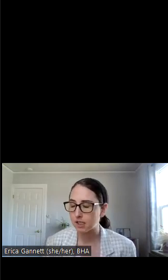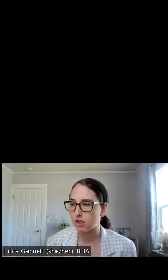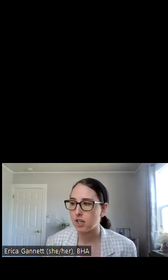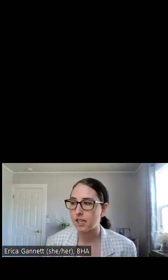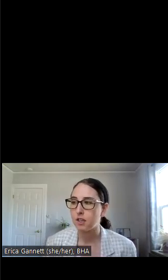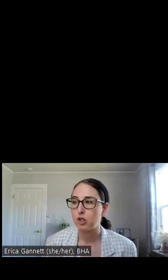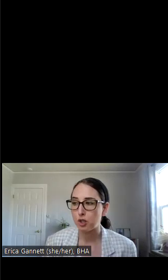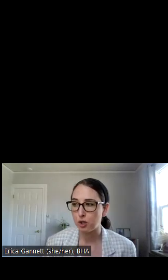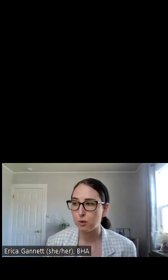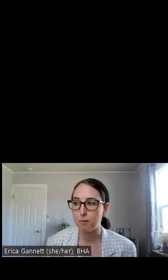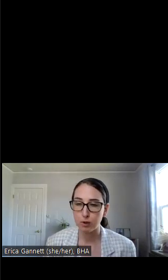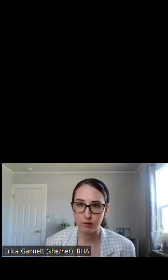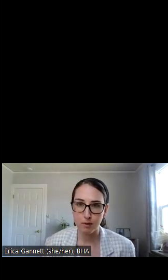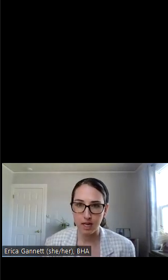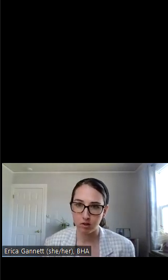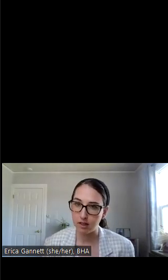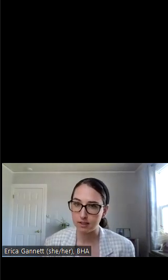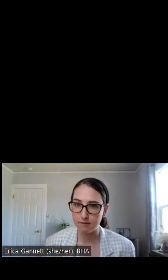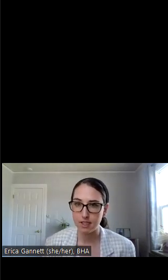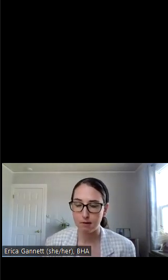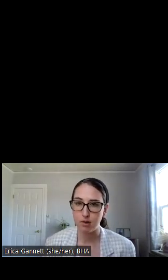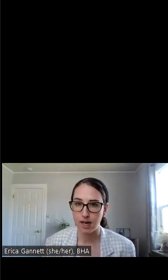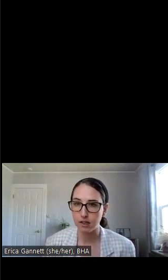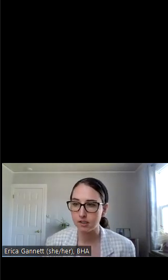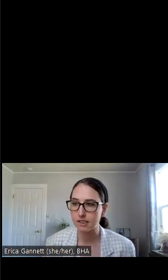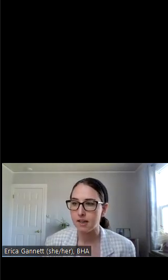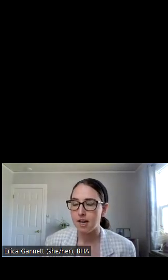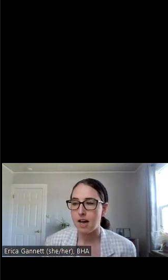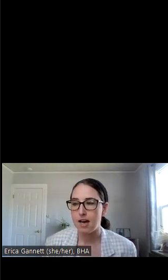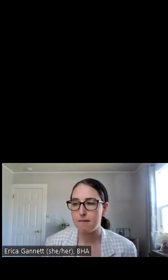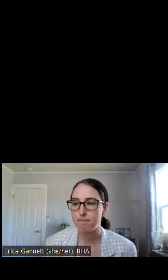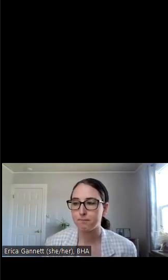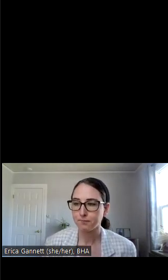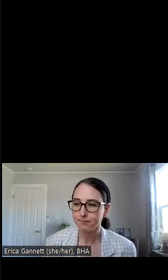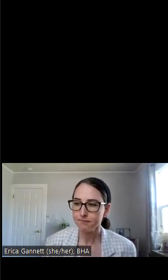be administering to approved behavioral health safety net providers.